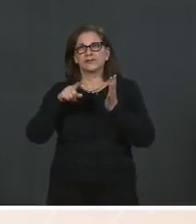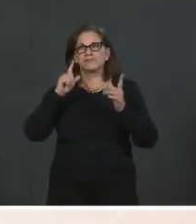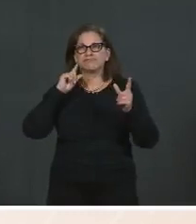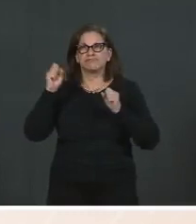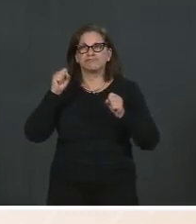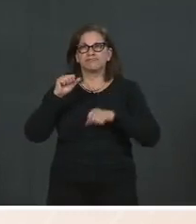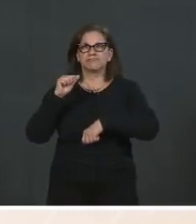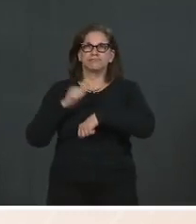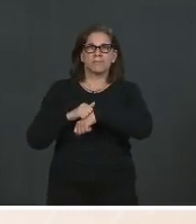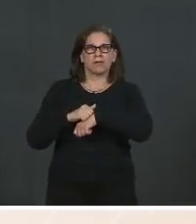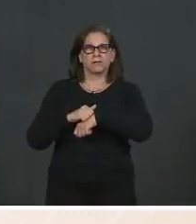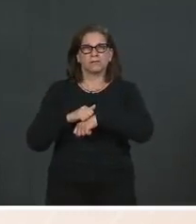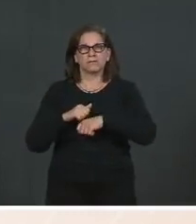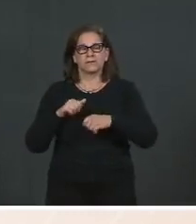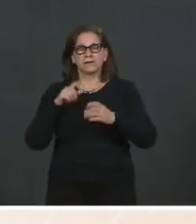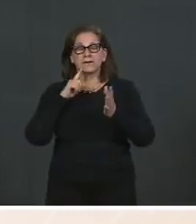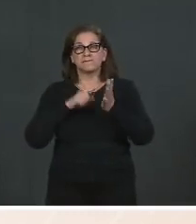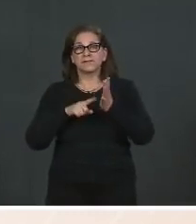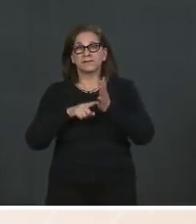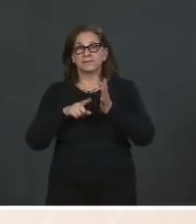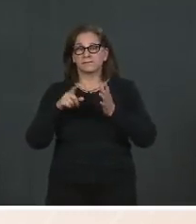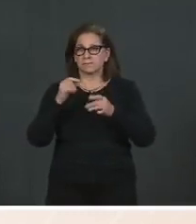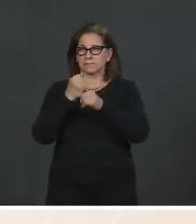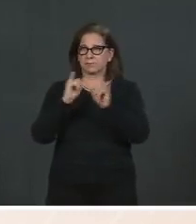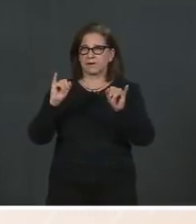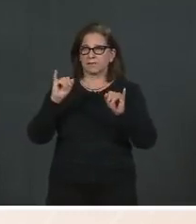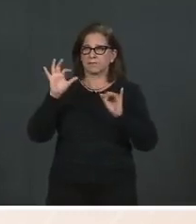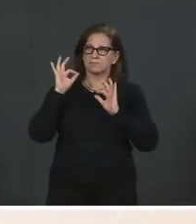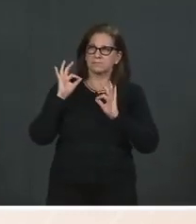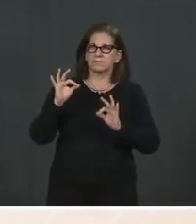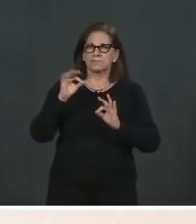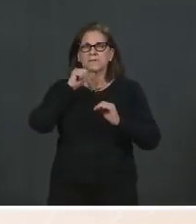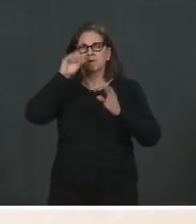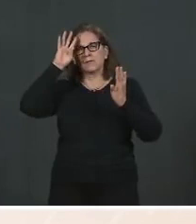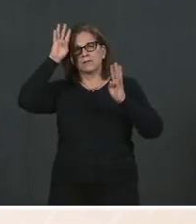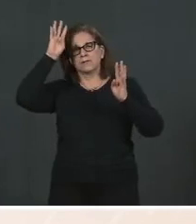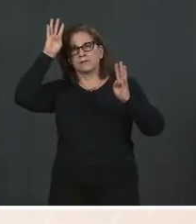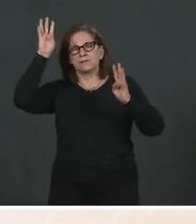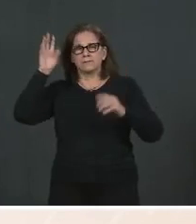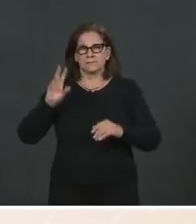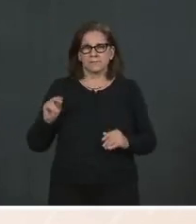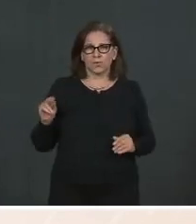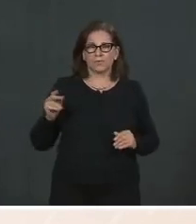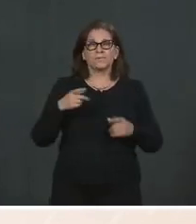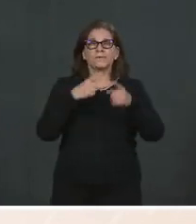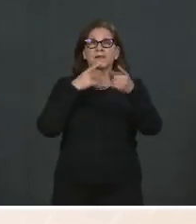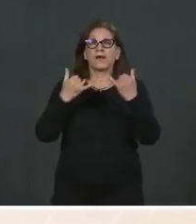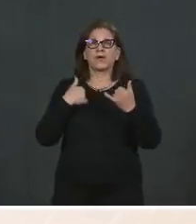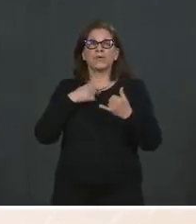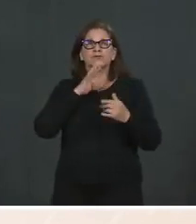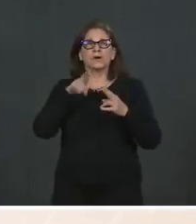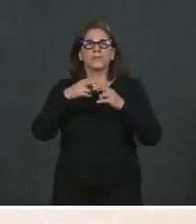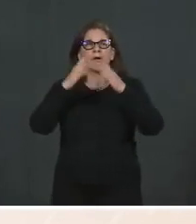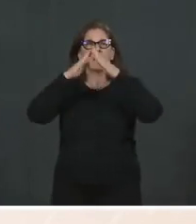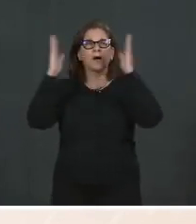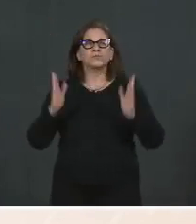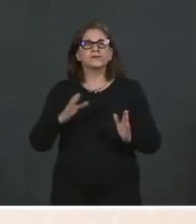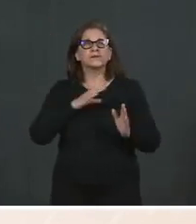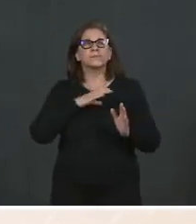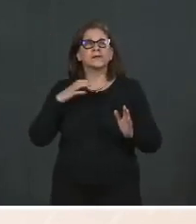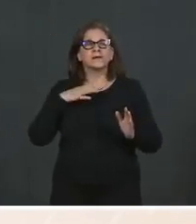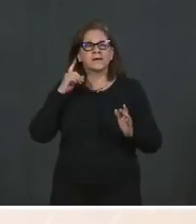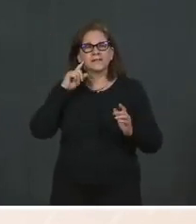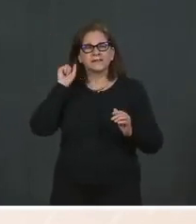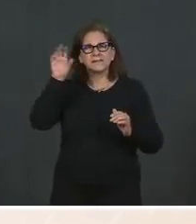forward. Okay, and then last one, a number of House committees last week sent letters to, I think, 16 different agencies and the White House